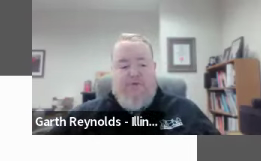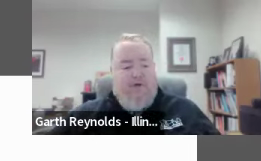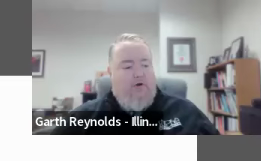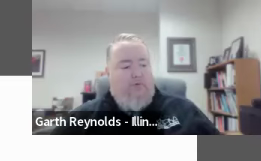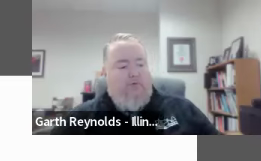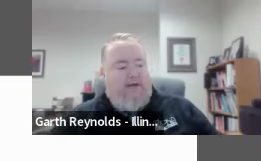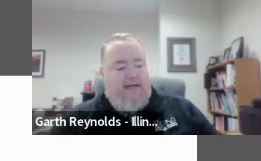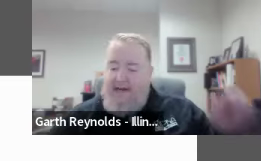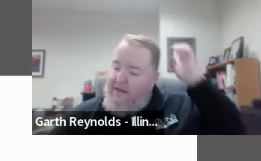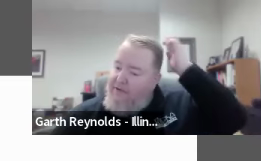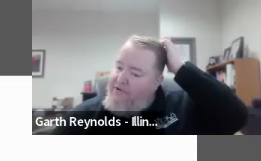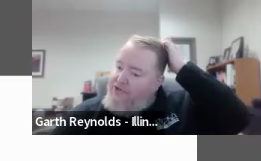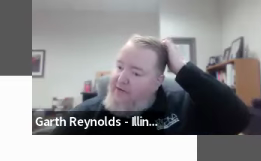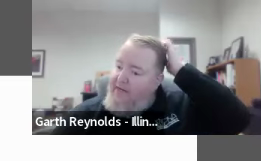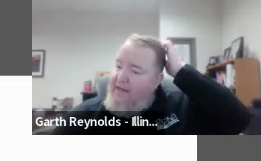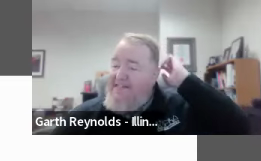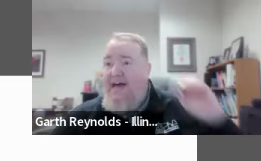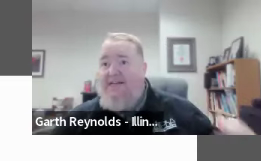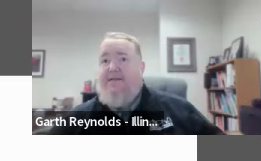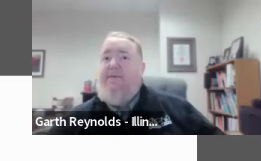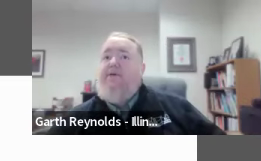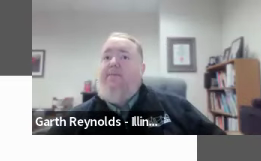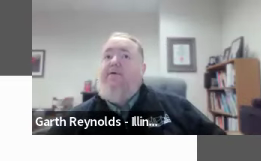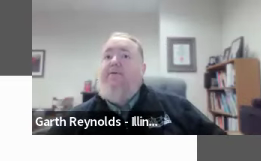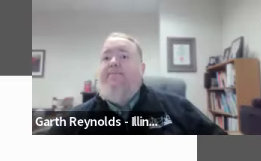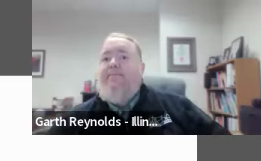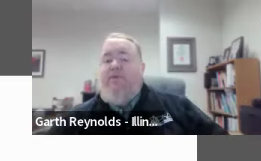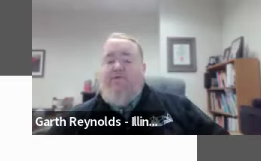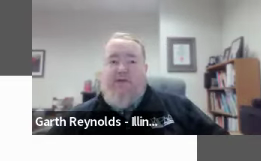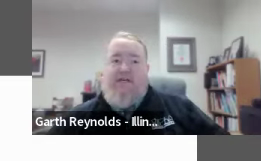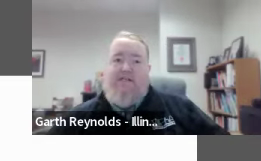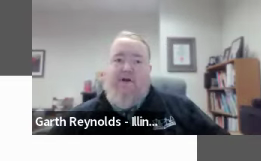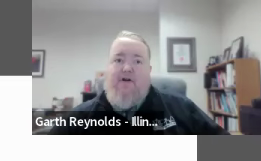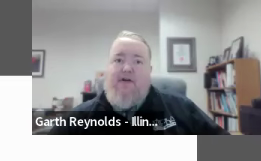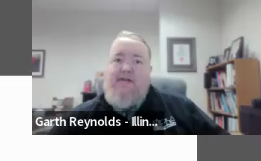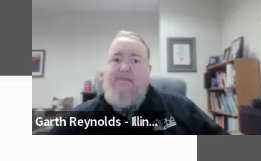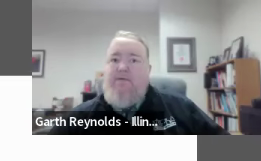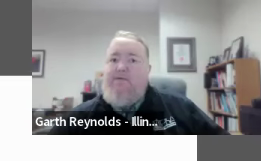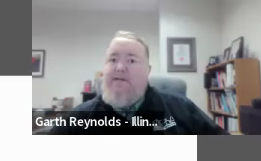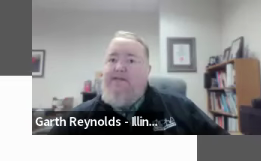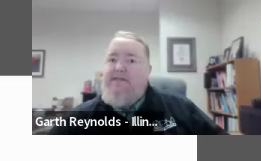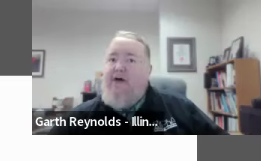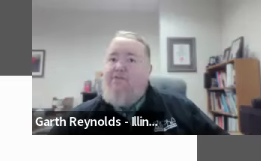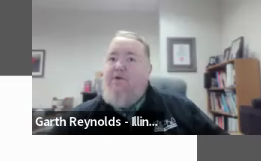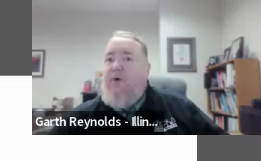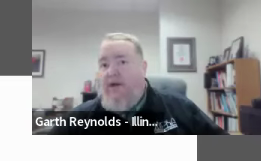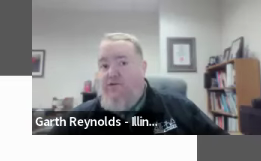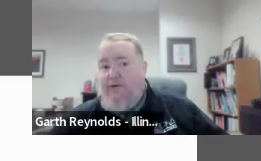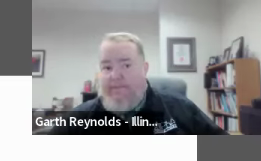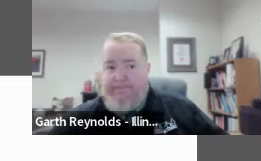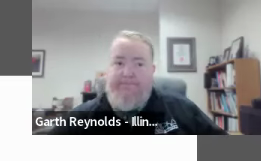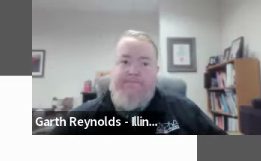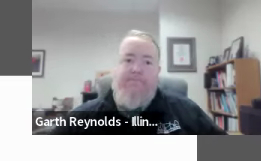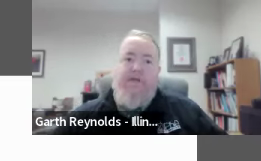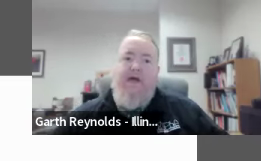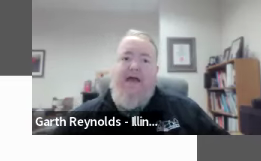And so the clerk will read it, and in the first reading assigns the bill number. For ease of our example, we'll say this is House Bill